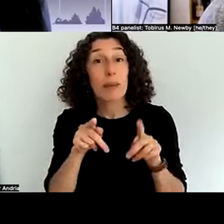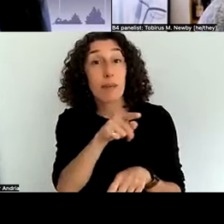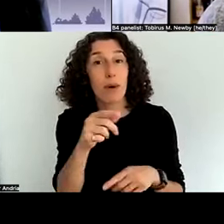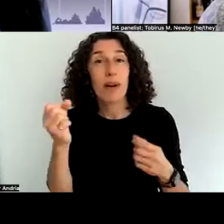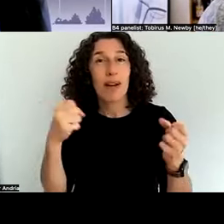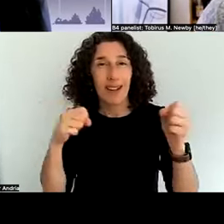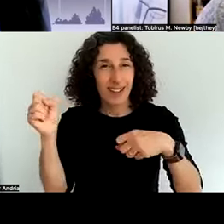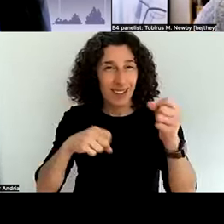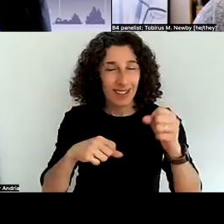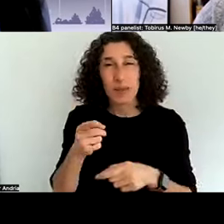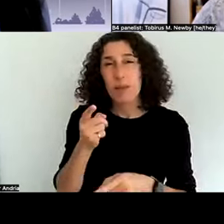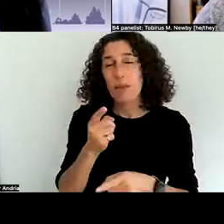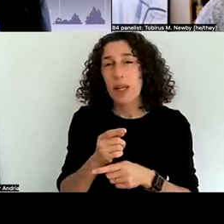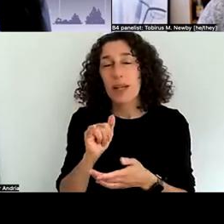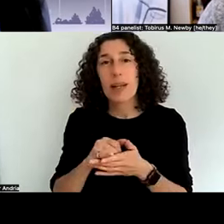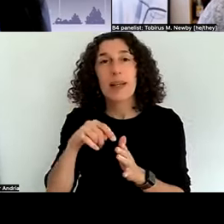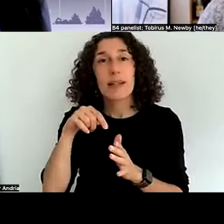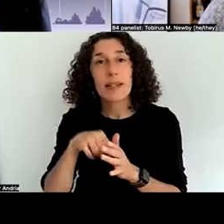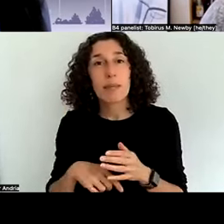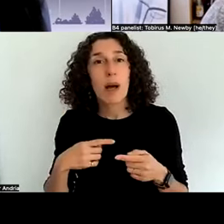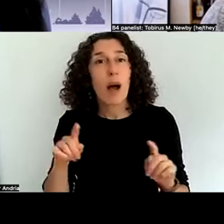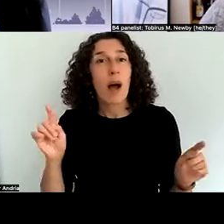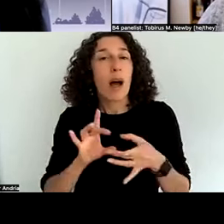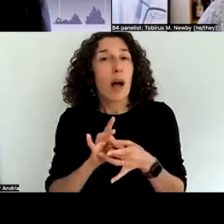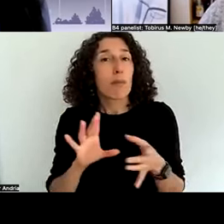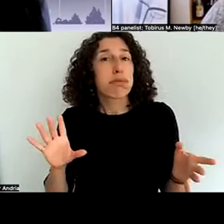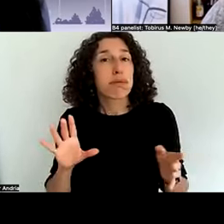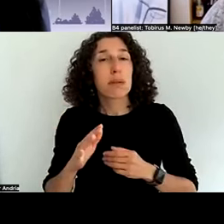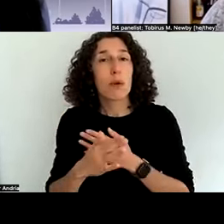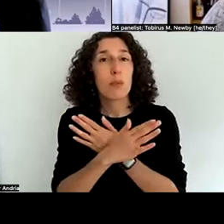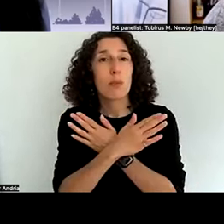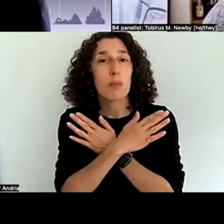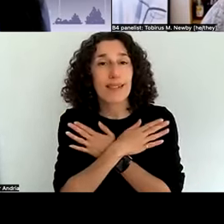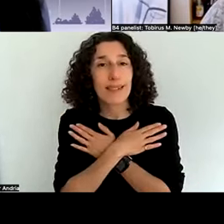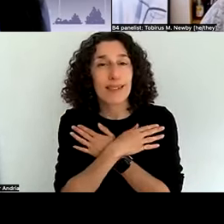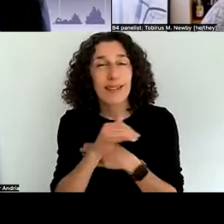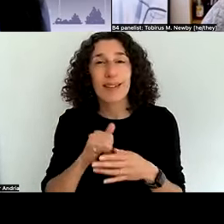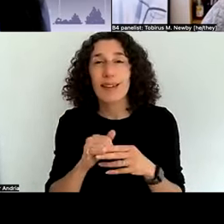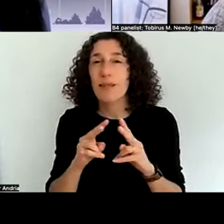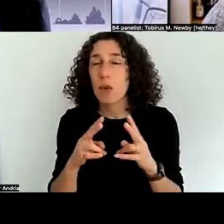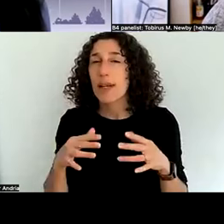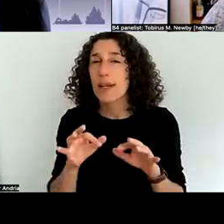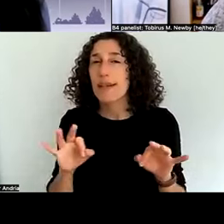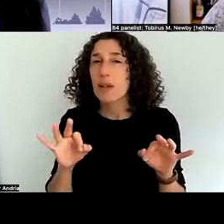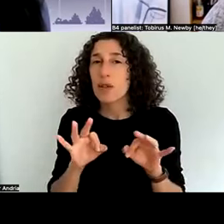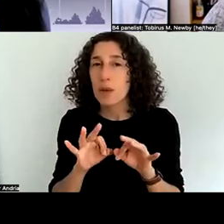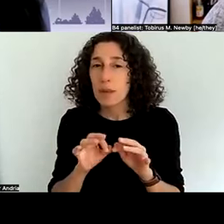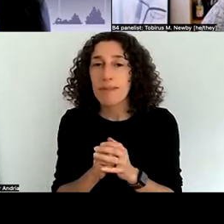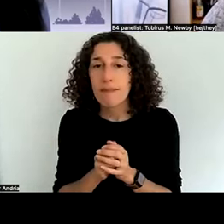so fundamental. And I think naming that is so, so important. Cici, if you also want to,